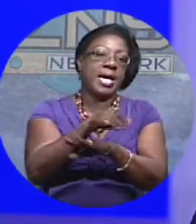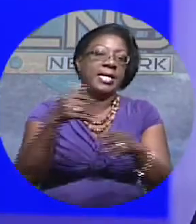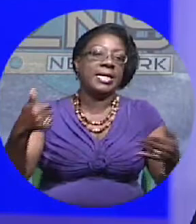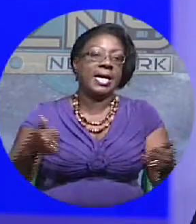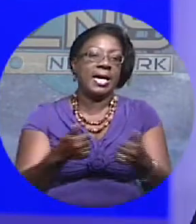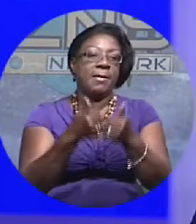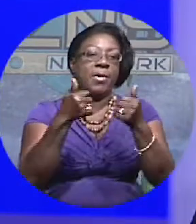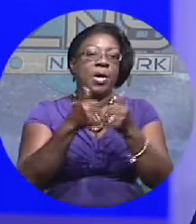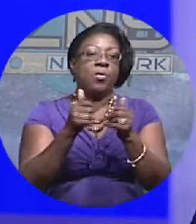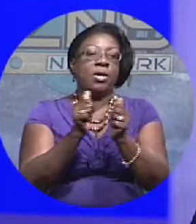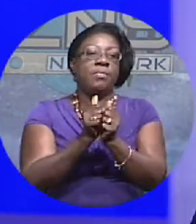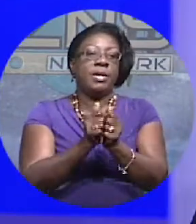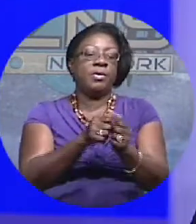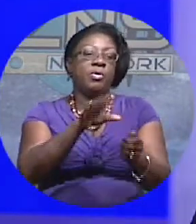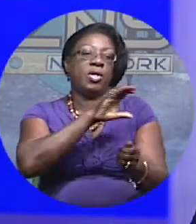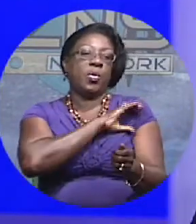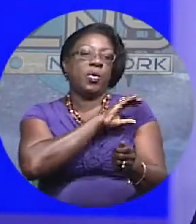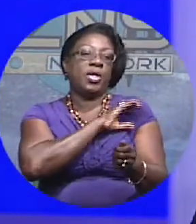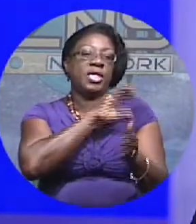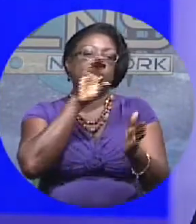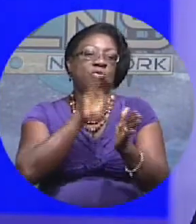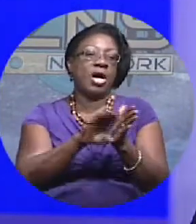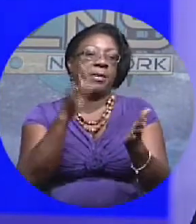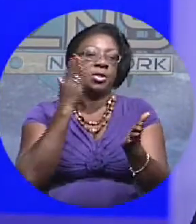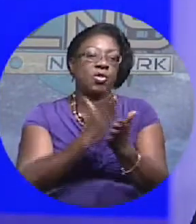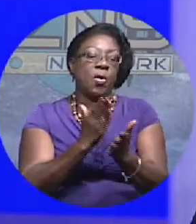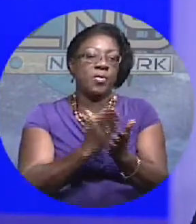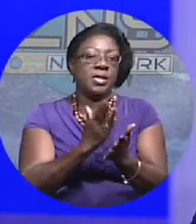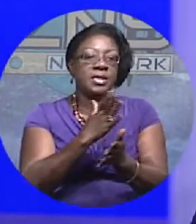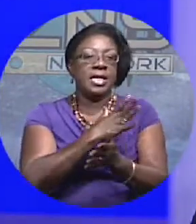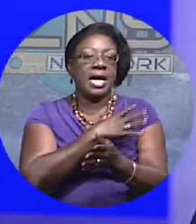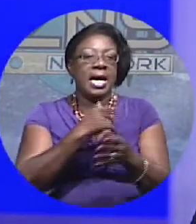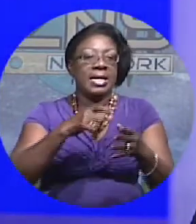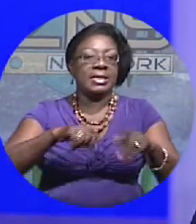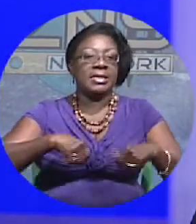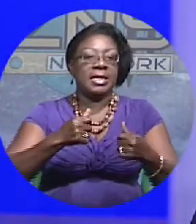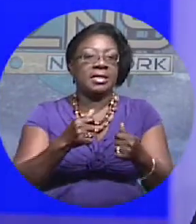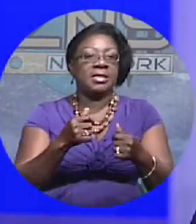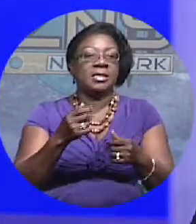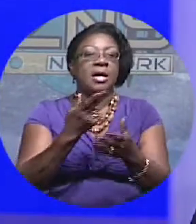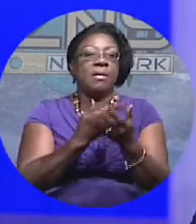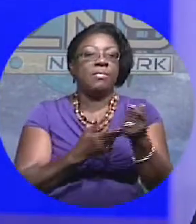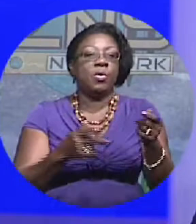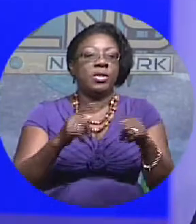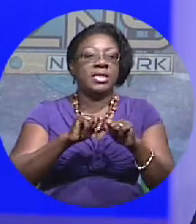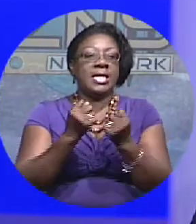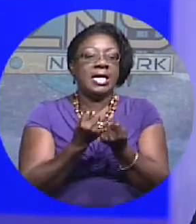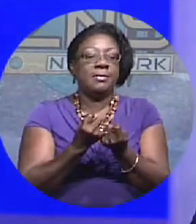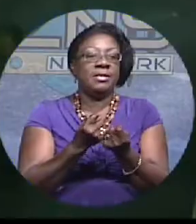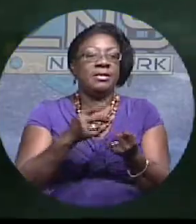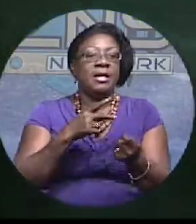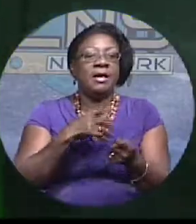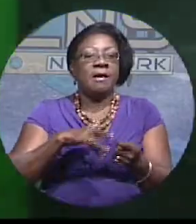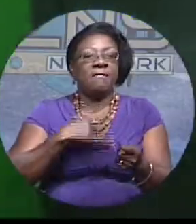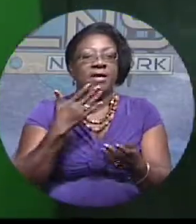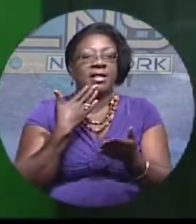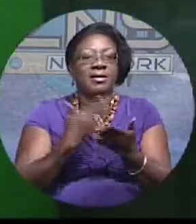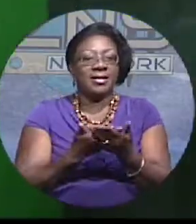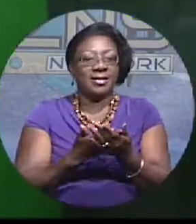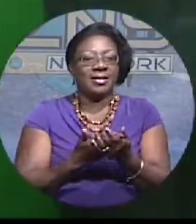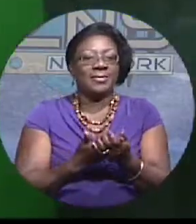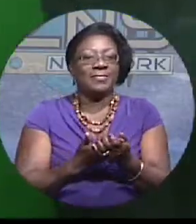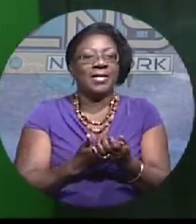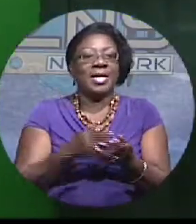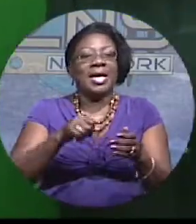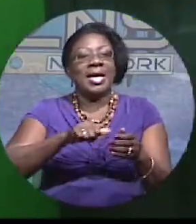be between the Police Crime Stoppers and the Prison Challengers. Both teams are coming in quite confident. Everybody thought the Crime Stoppers was